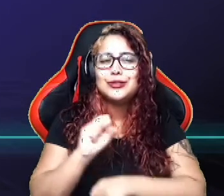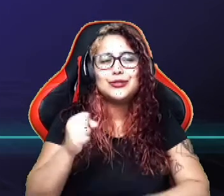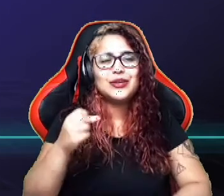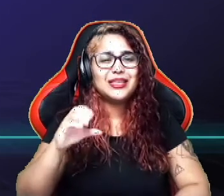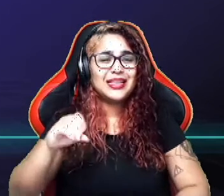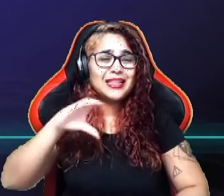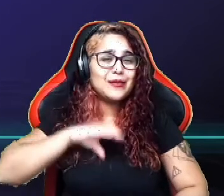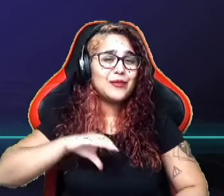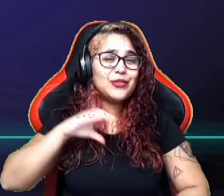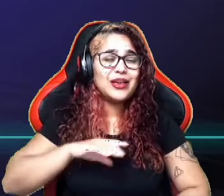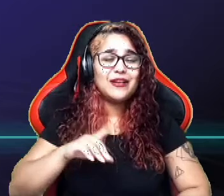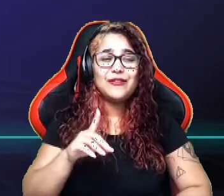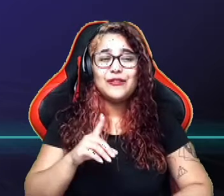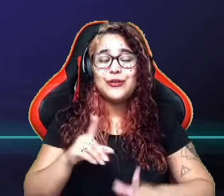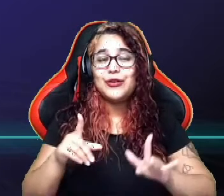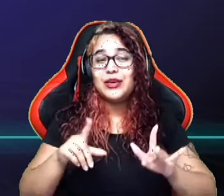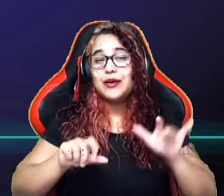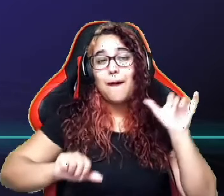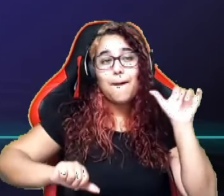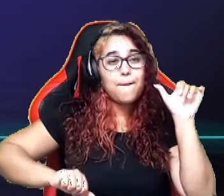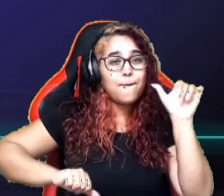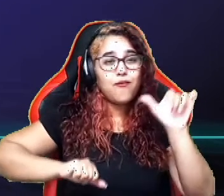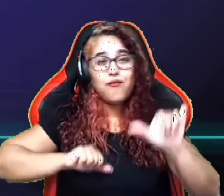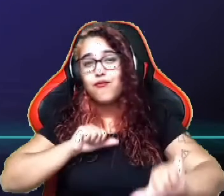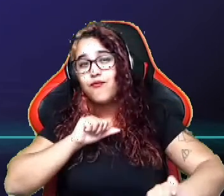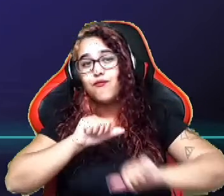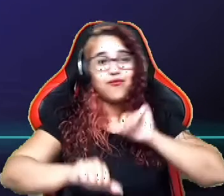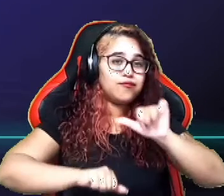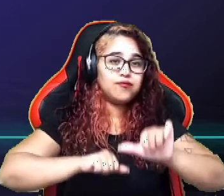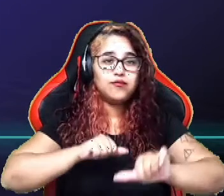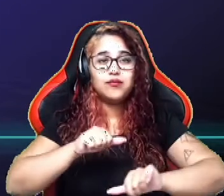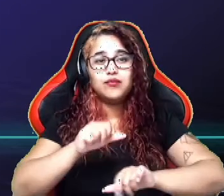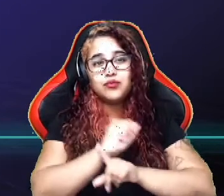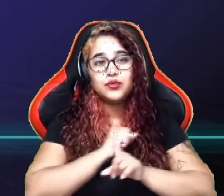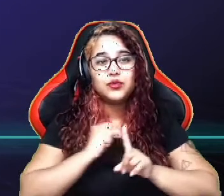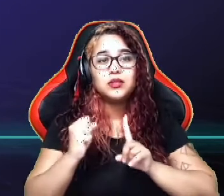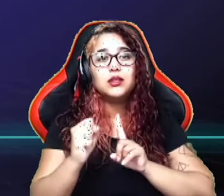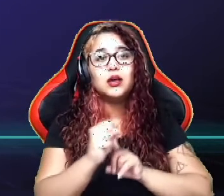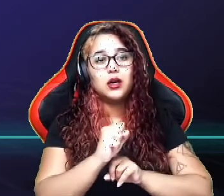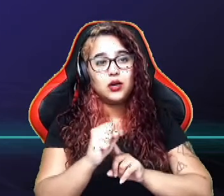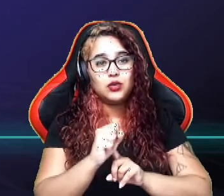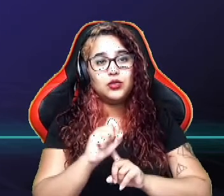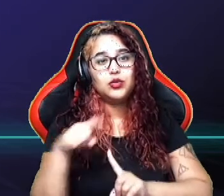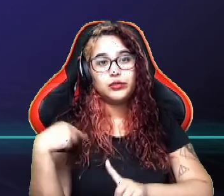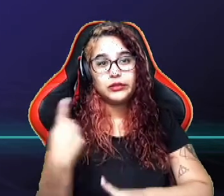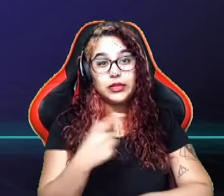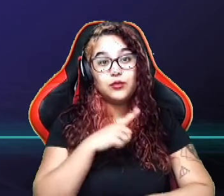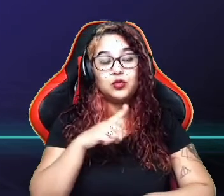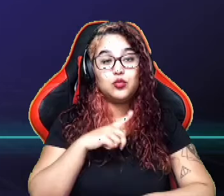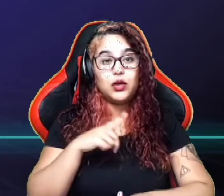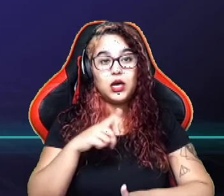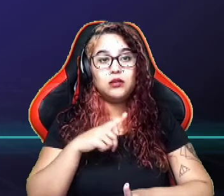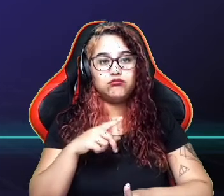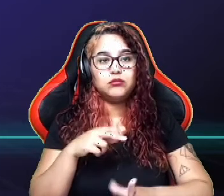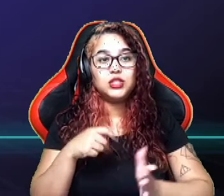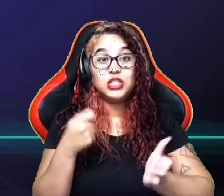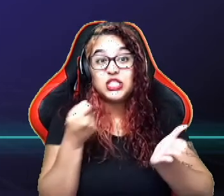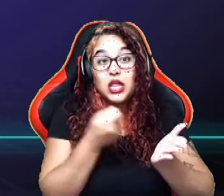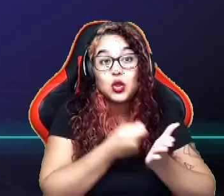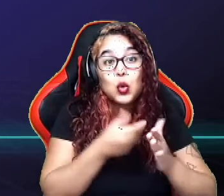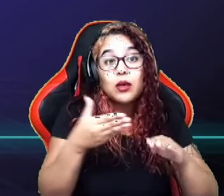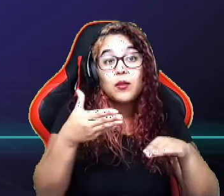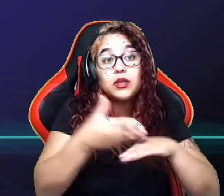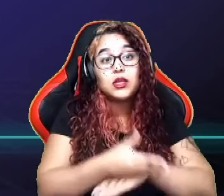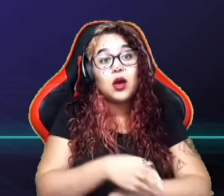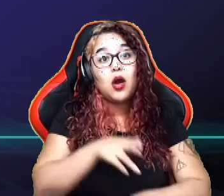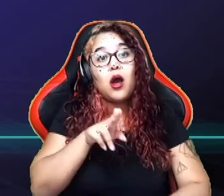the 80s in Portugal, there were a decade of great social transformation. We